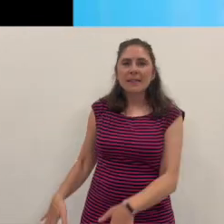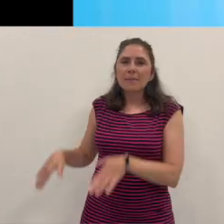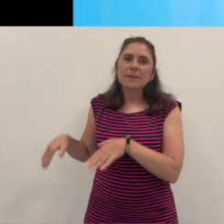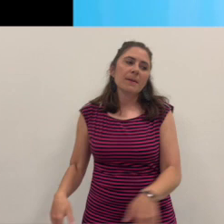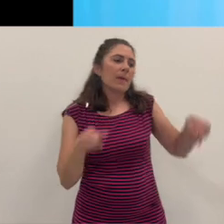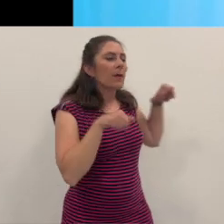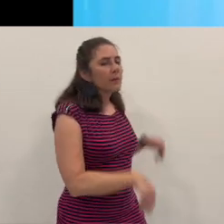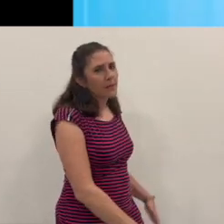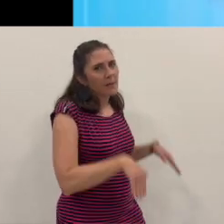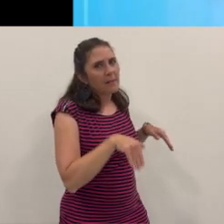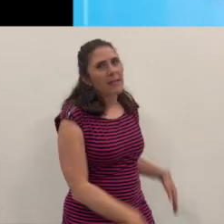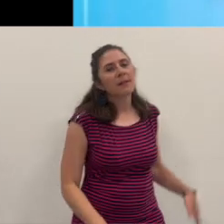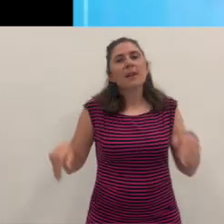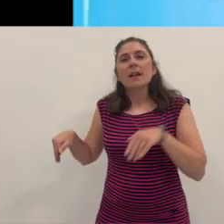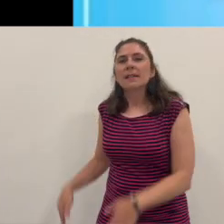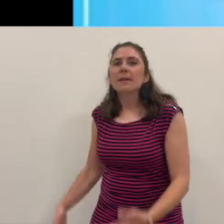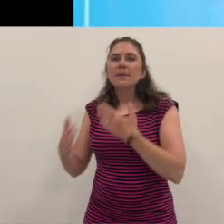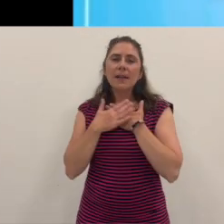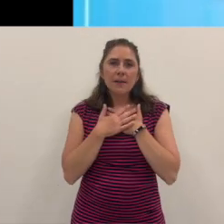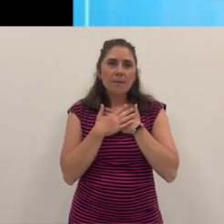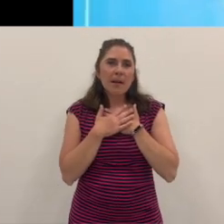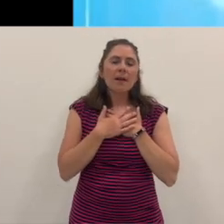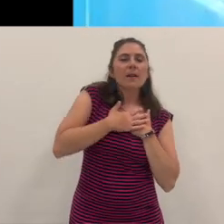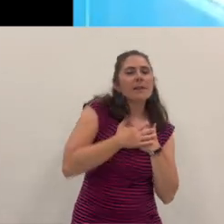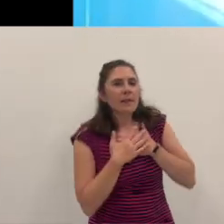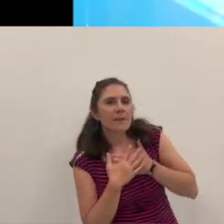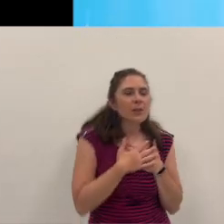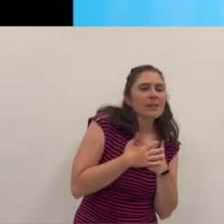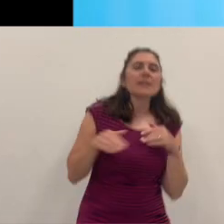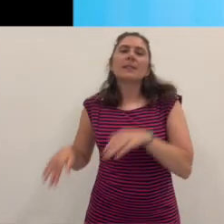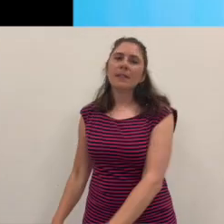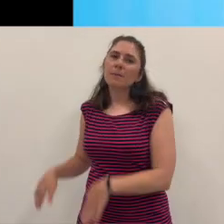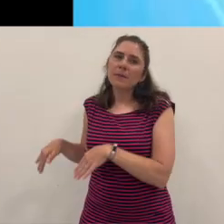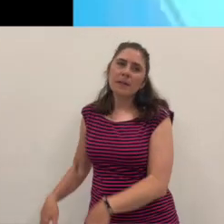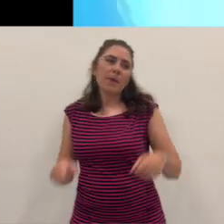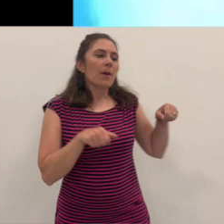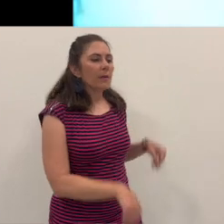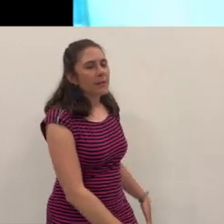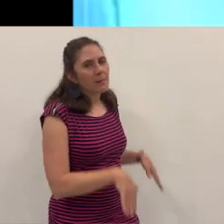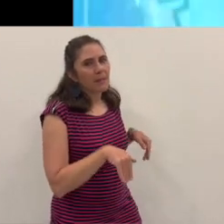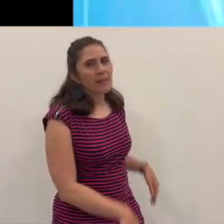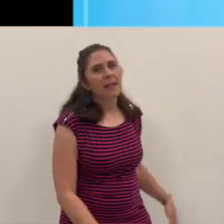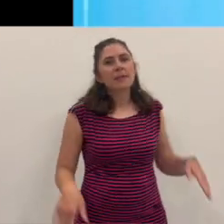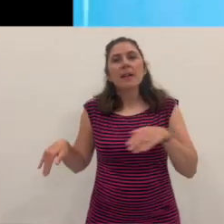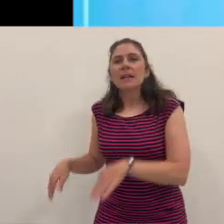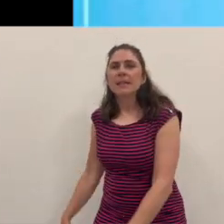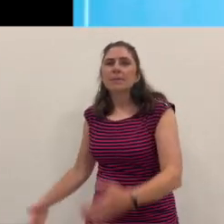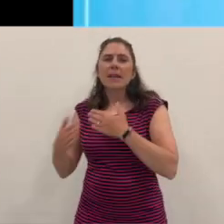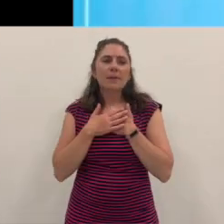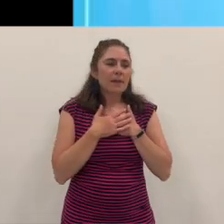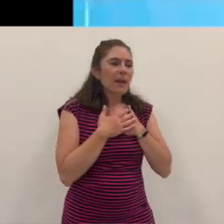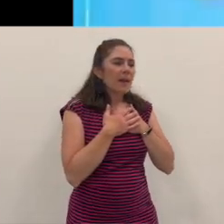deep, all deep down, down. Deep down in my heart, I love you, Jesus. Deep, deep, all deep down, down. Deep down in